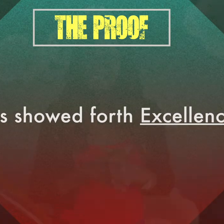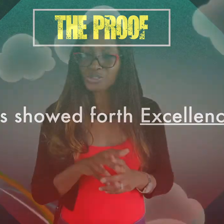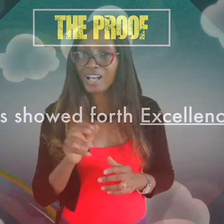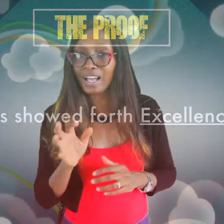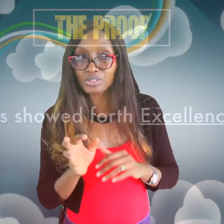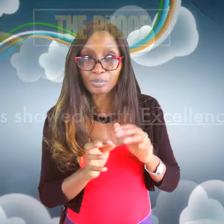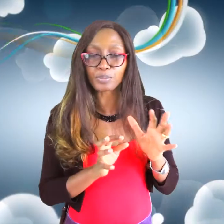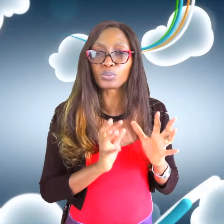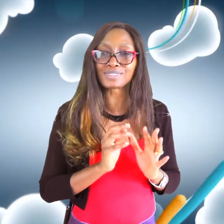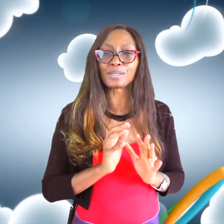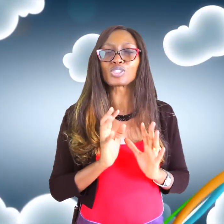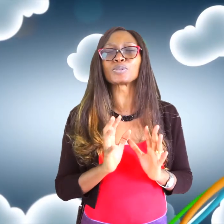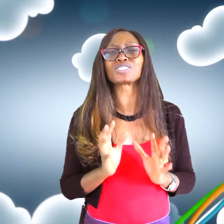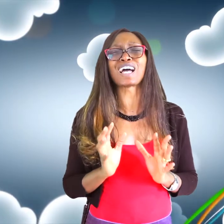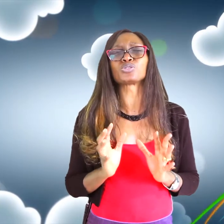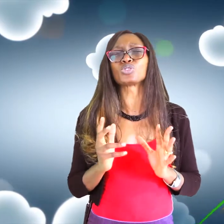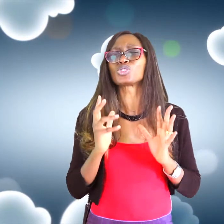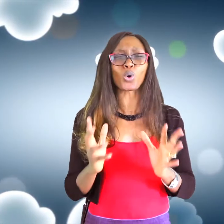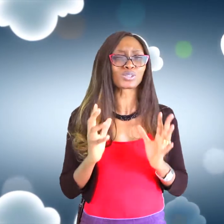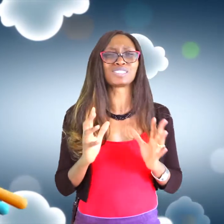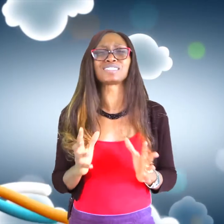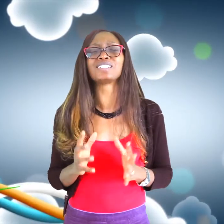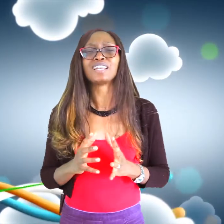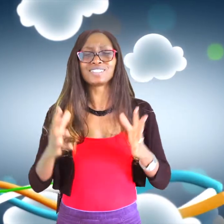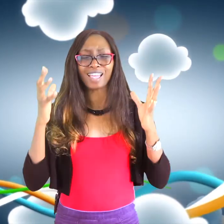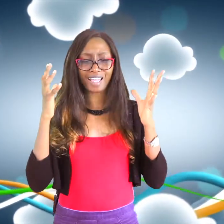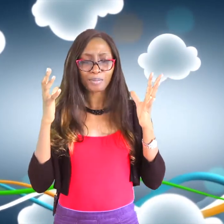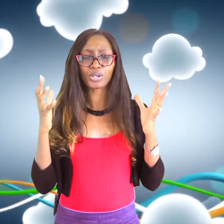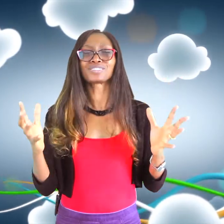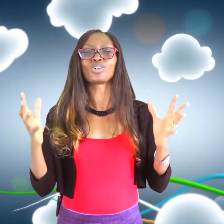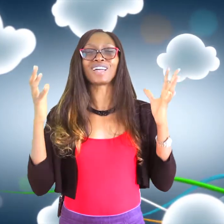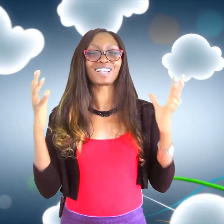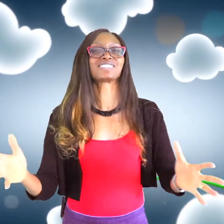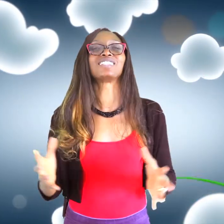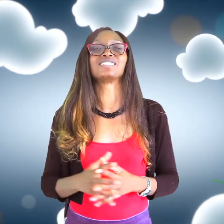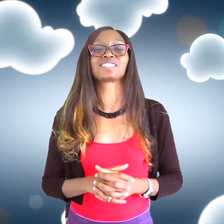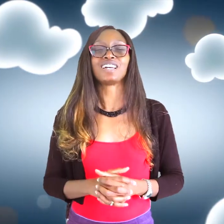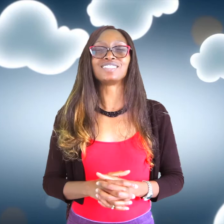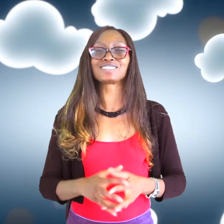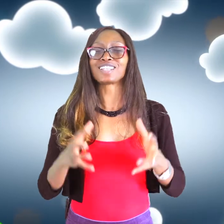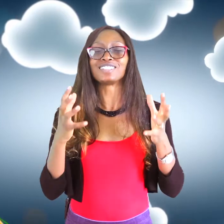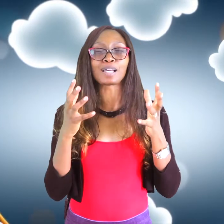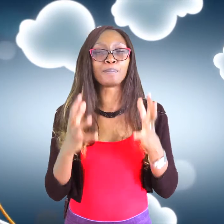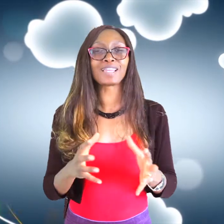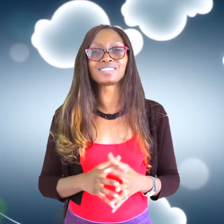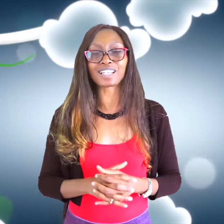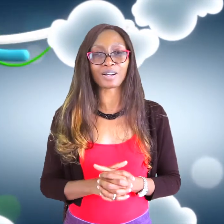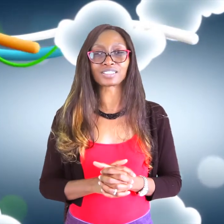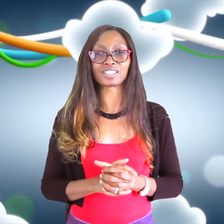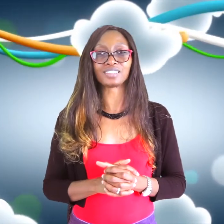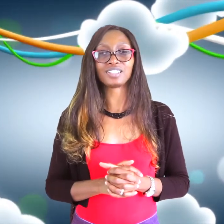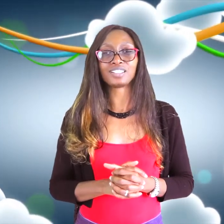times, he had to hide so that people wouldn't see him, just because he had to just talk to this person of excellence, this